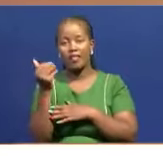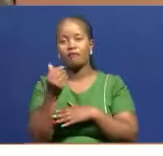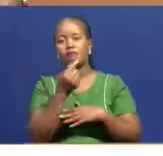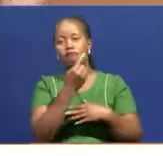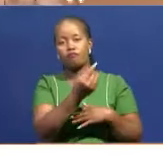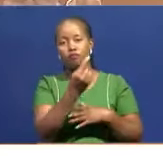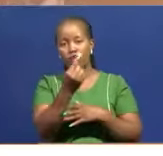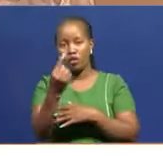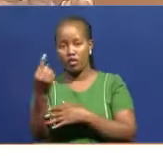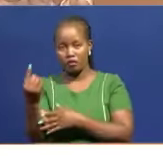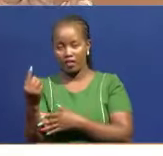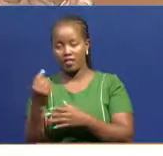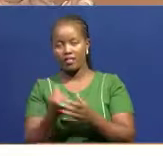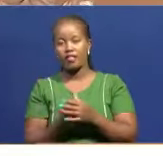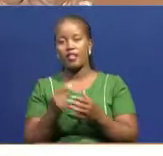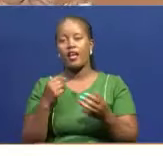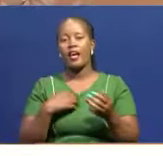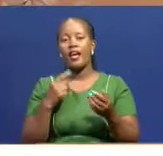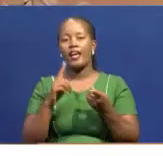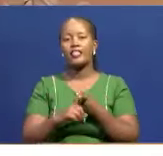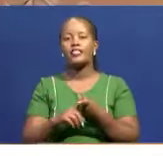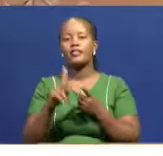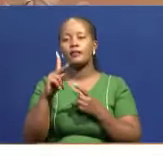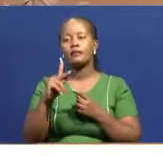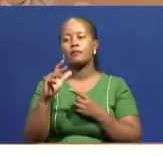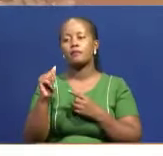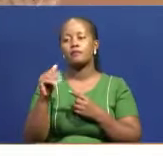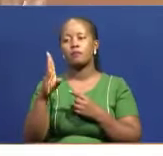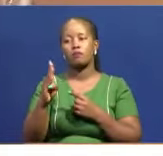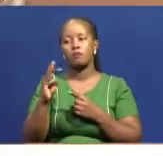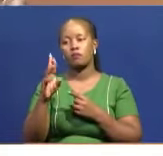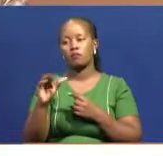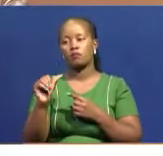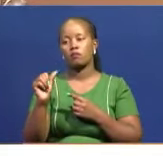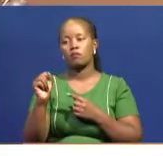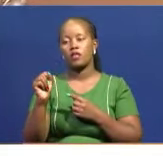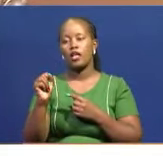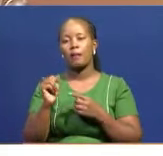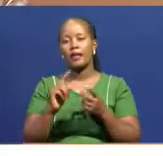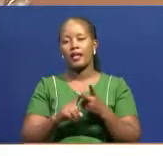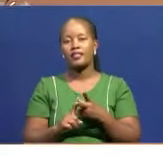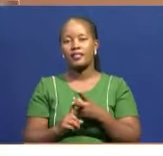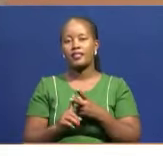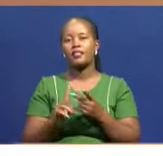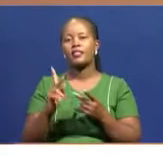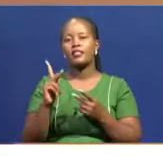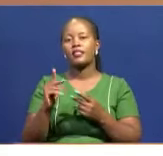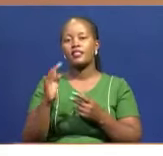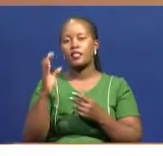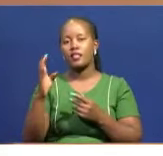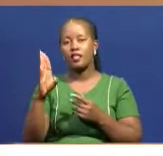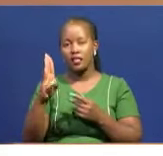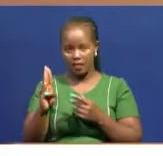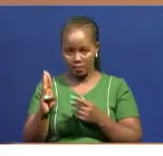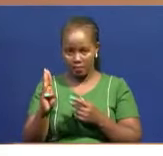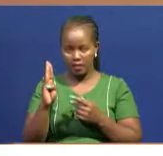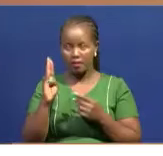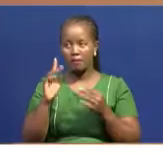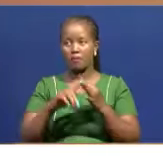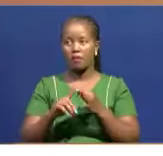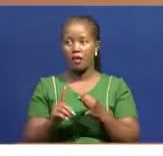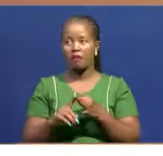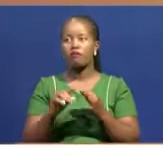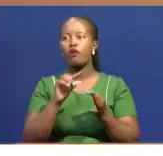you'll see Kabras forming the core, one franchise, KCB, and then you have